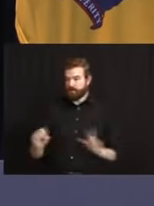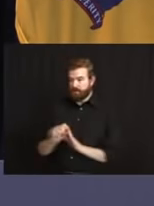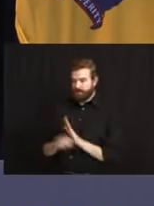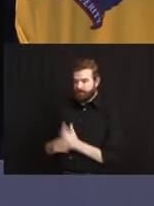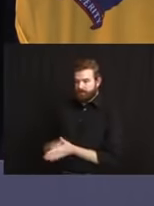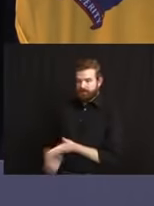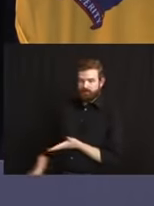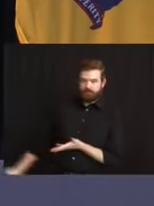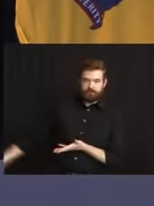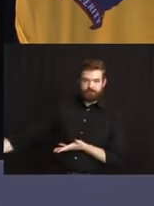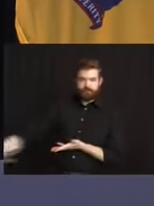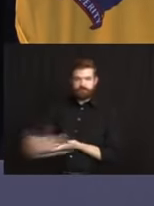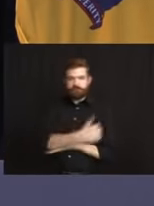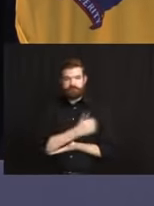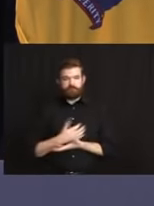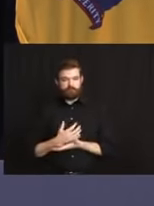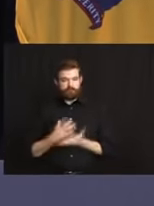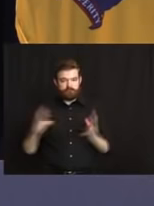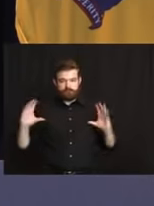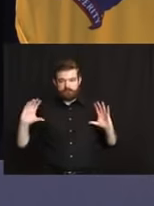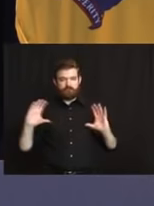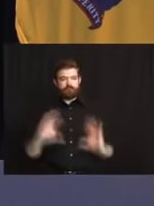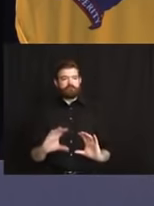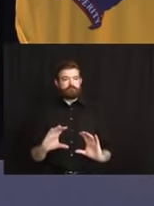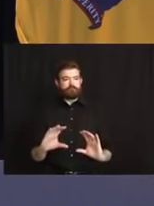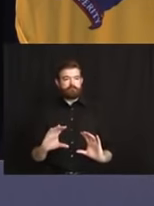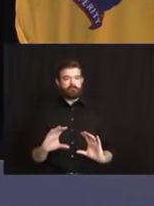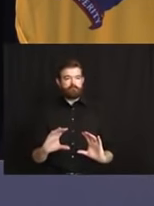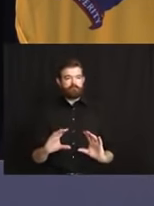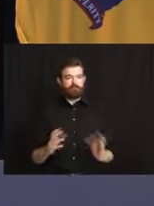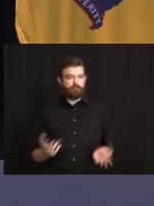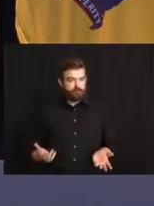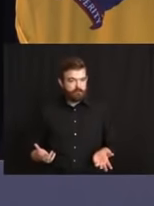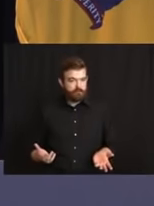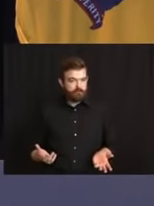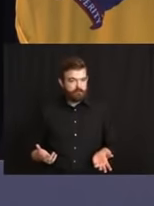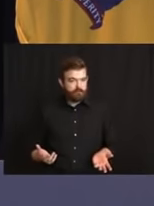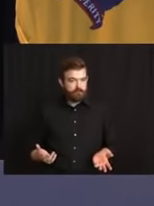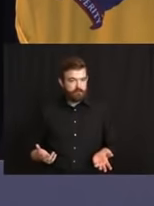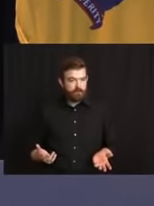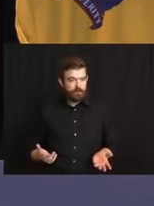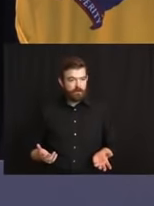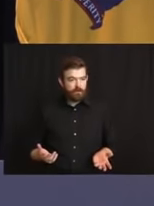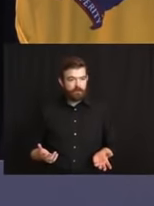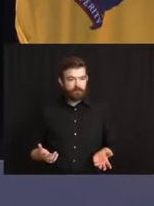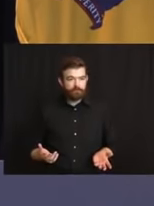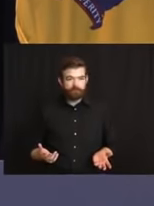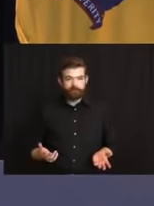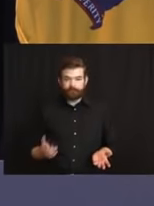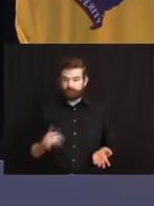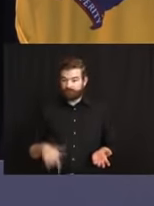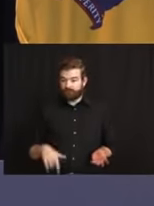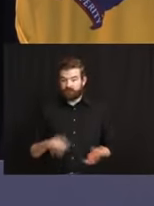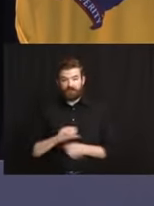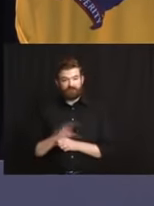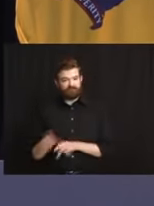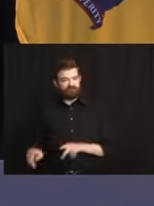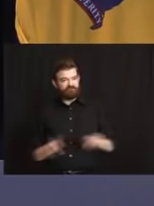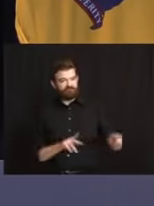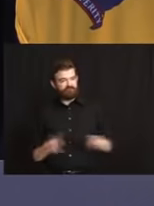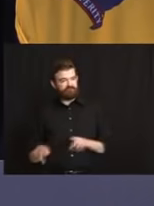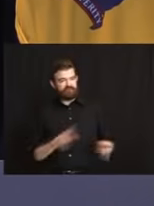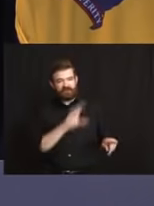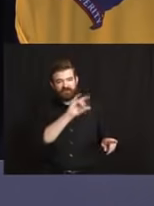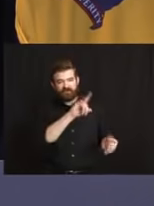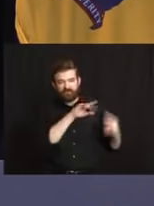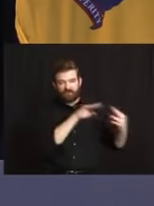two other eras in our country, the Great Depression and the Civil War, you know you're up against it. And we're up against it in that budget